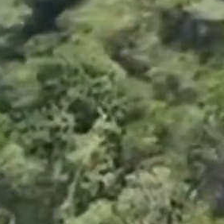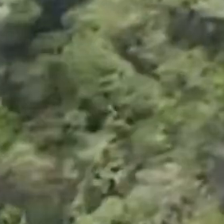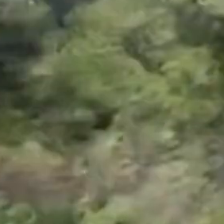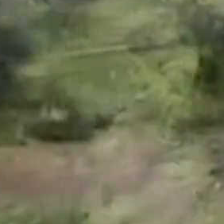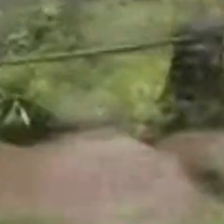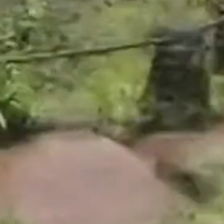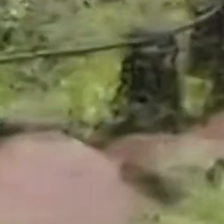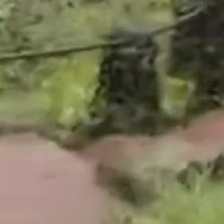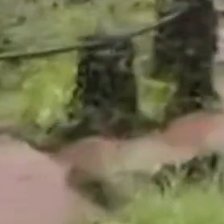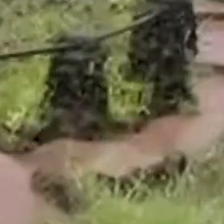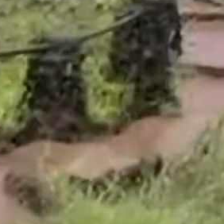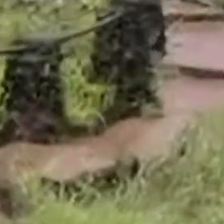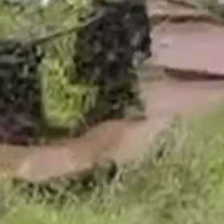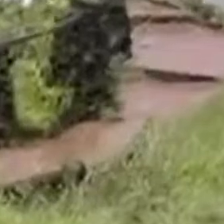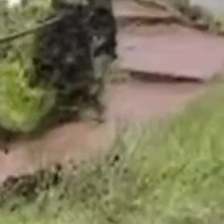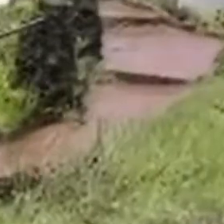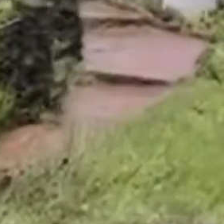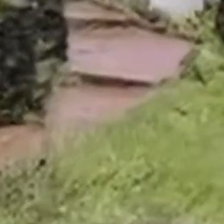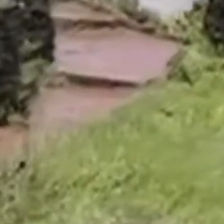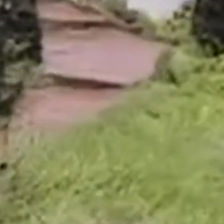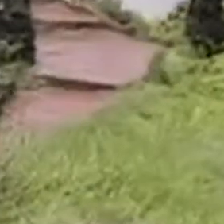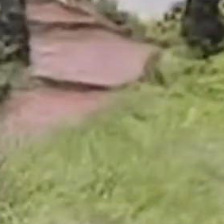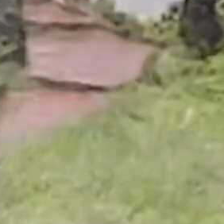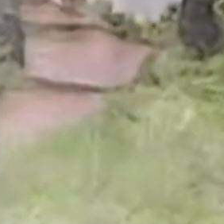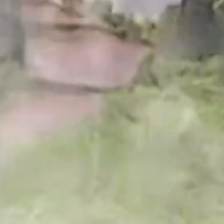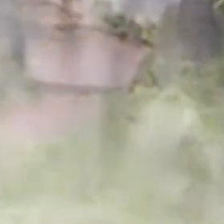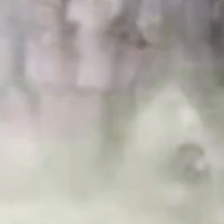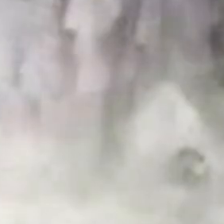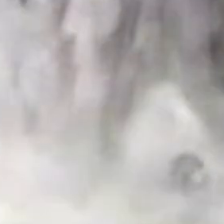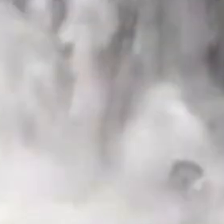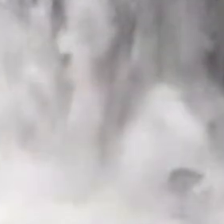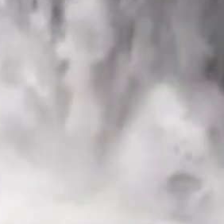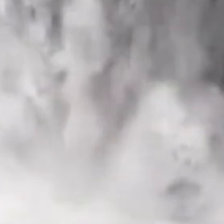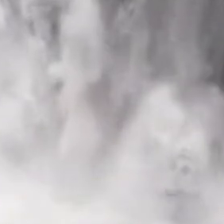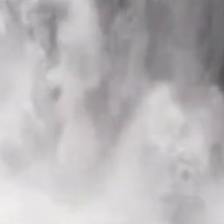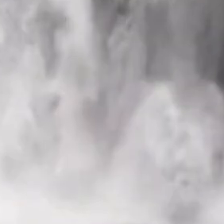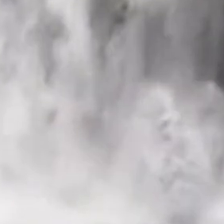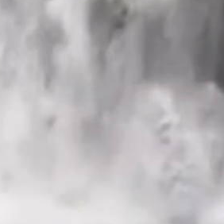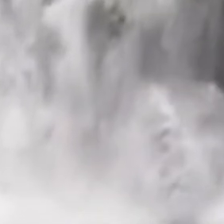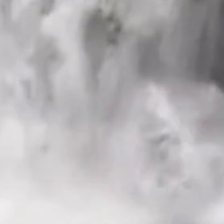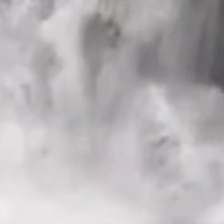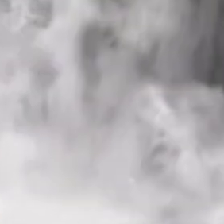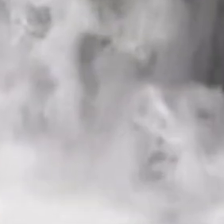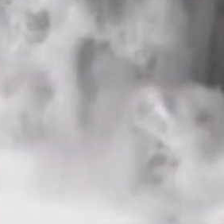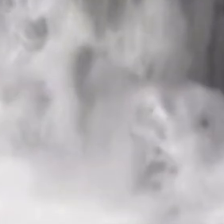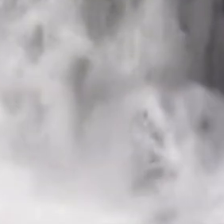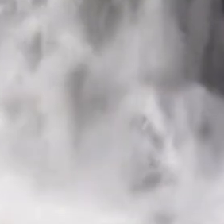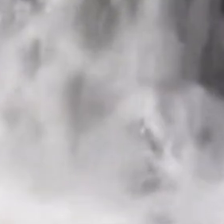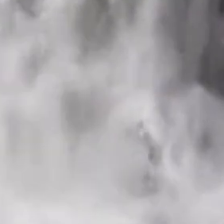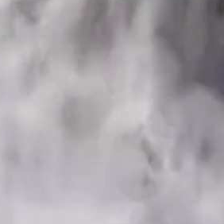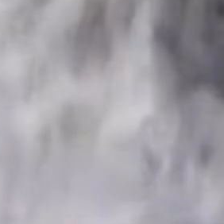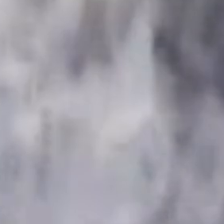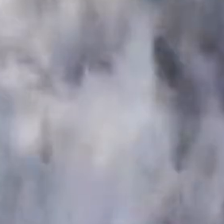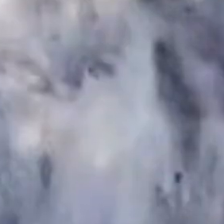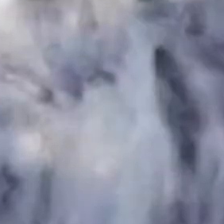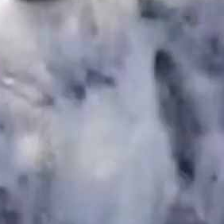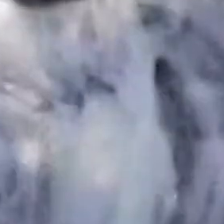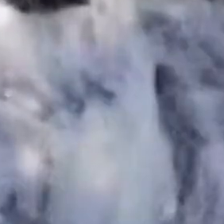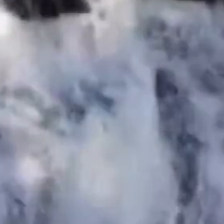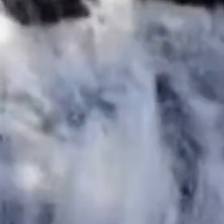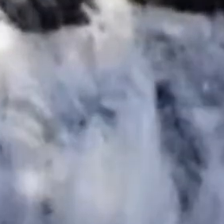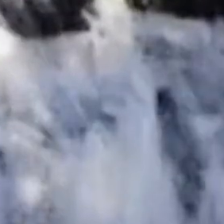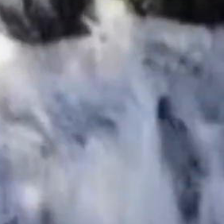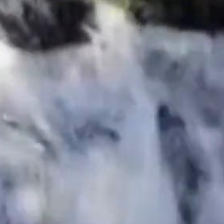land. In this land, beauty all around. There is